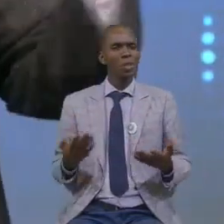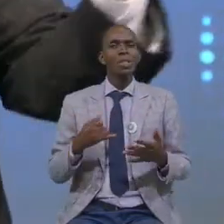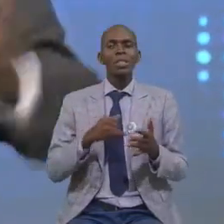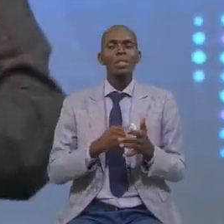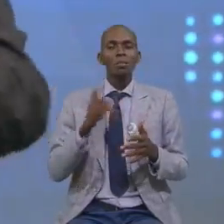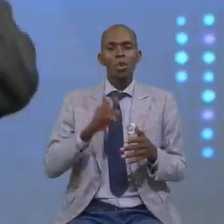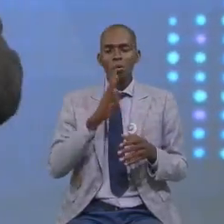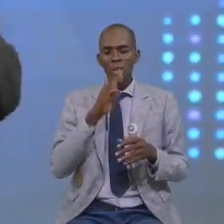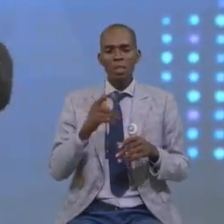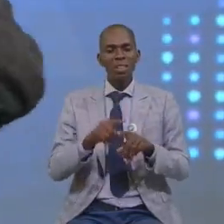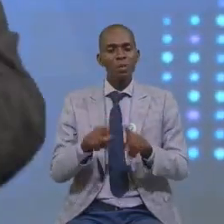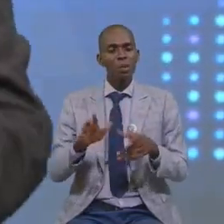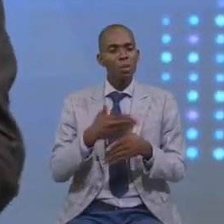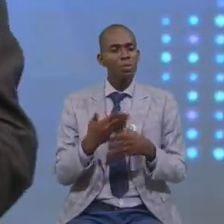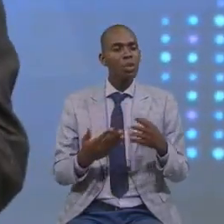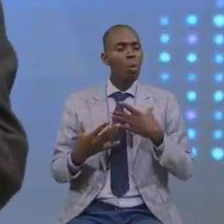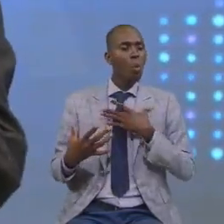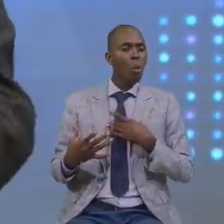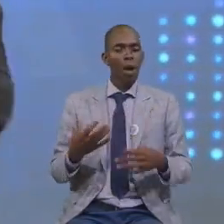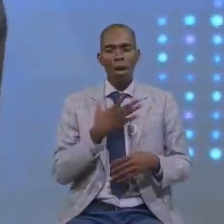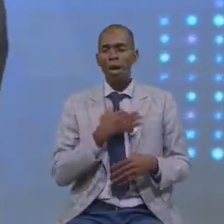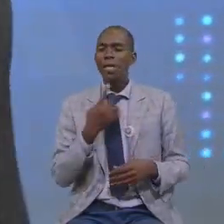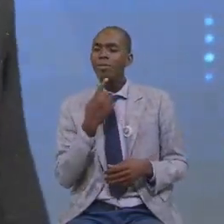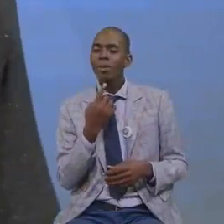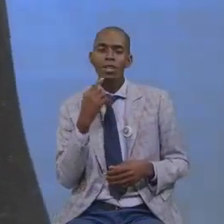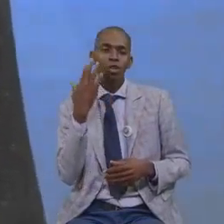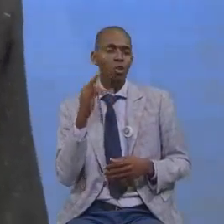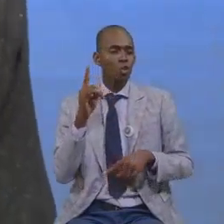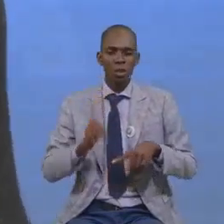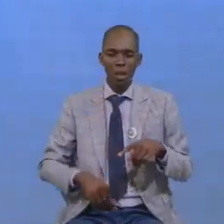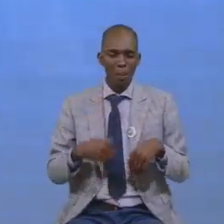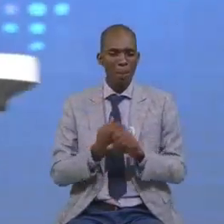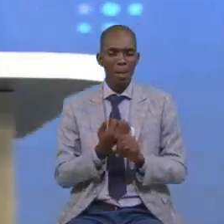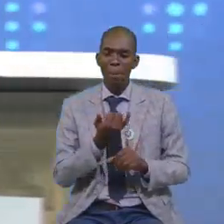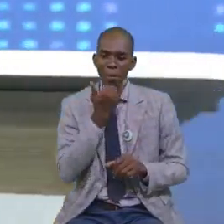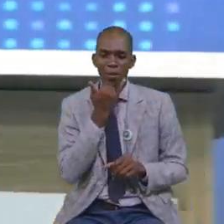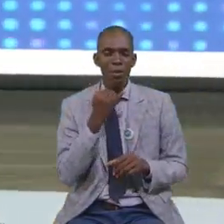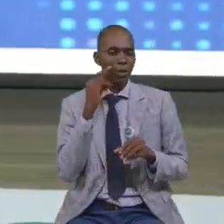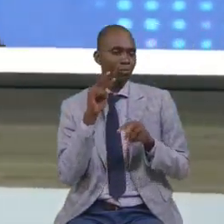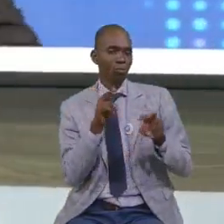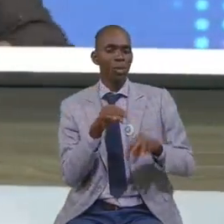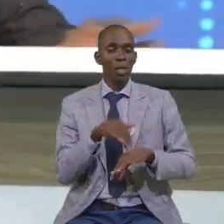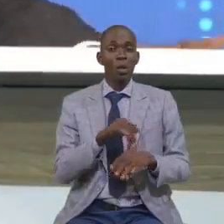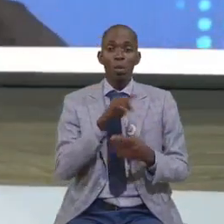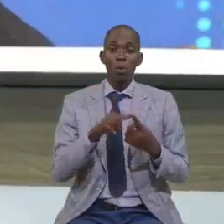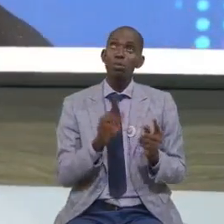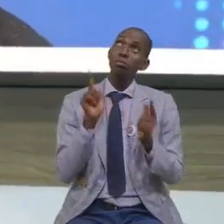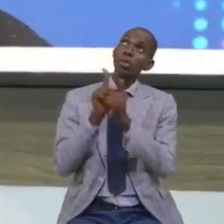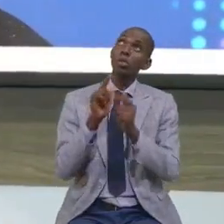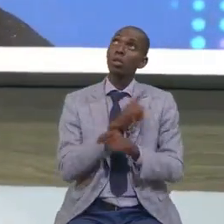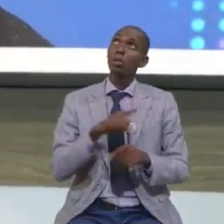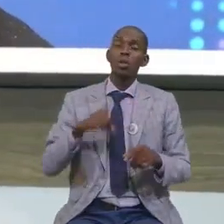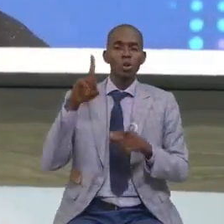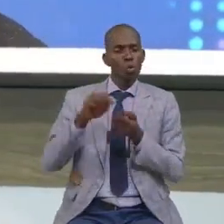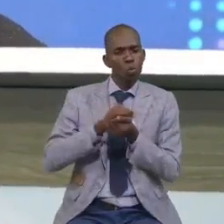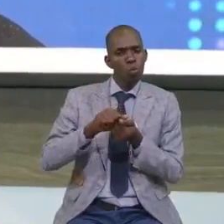and red. You cannot mistake it. When you come to the Lord, He washes you as white as